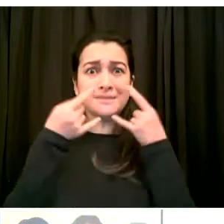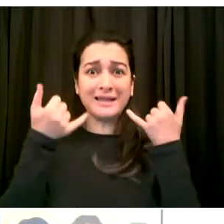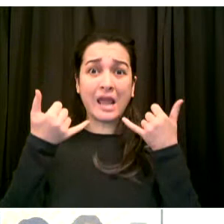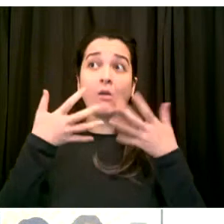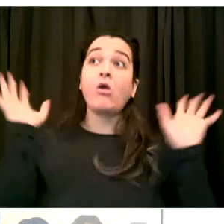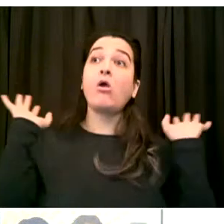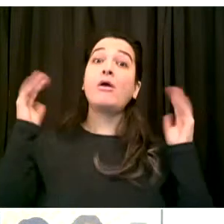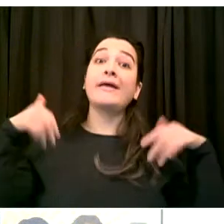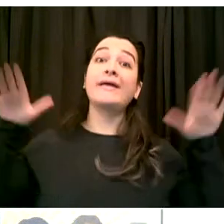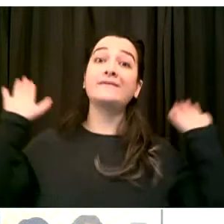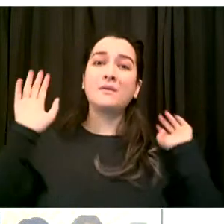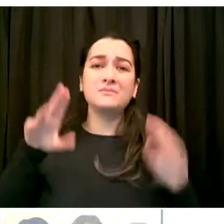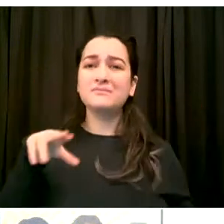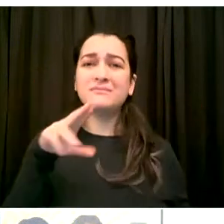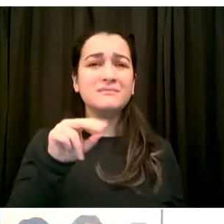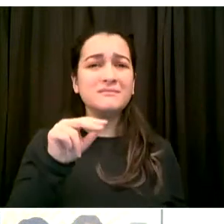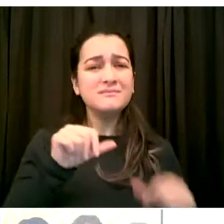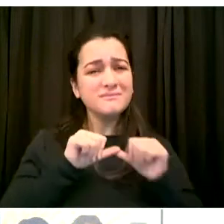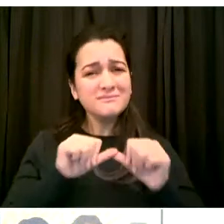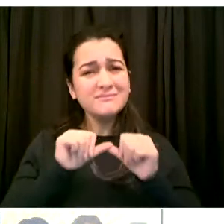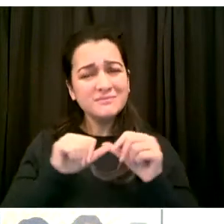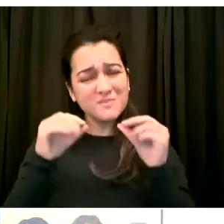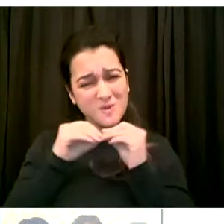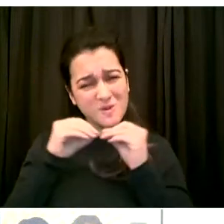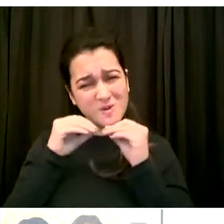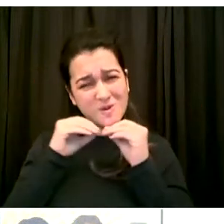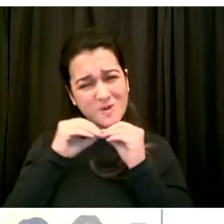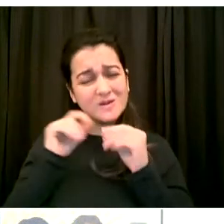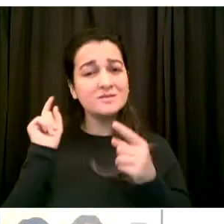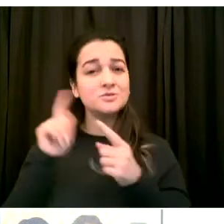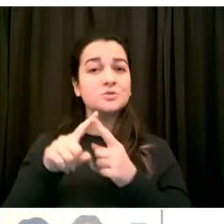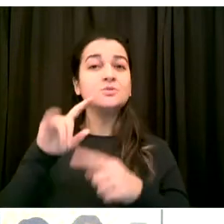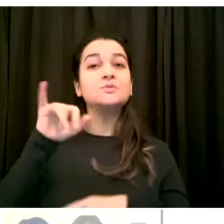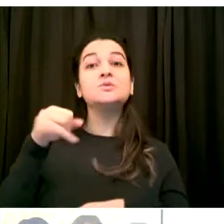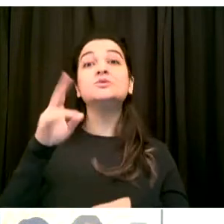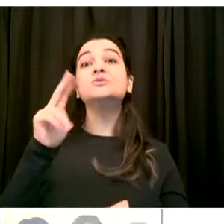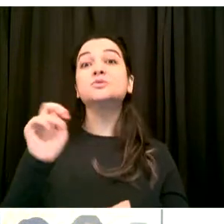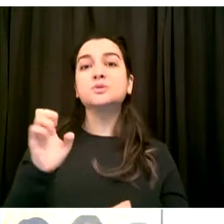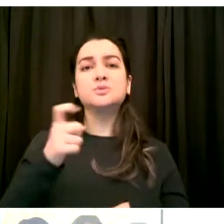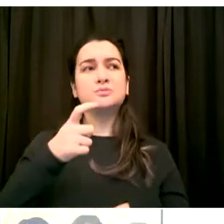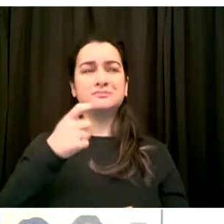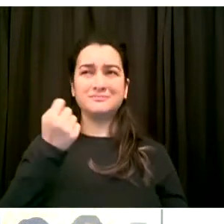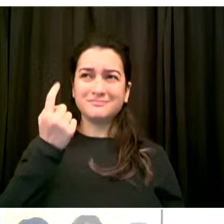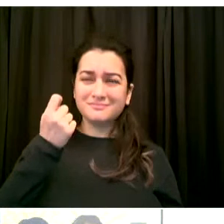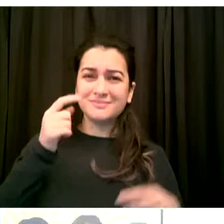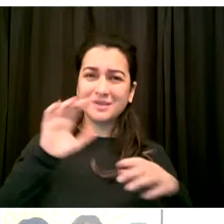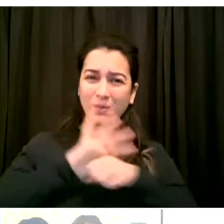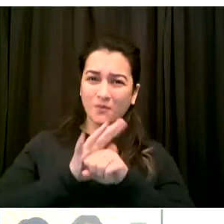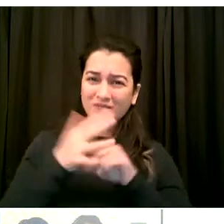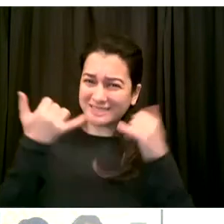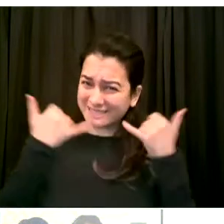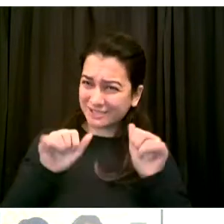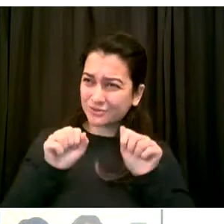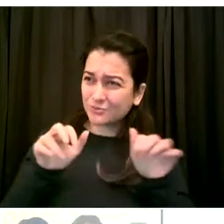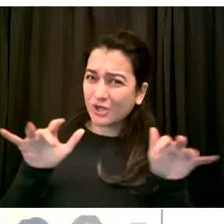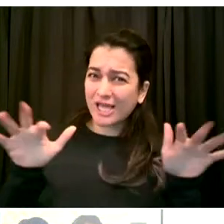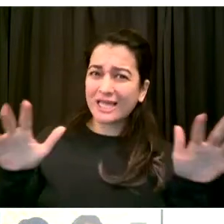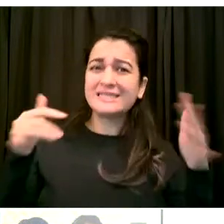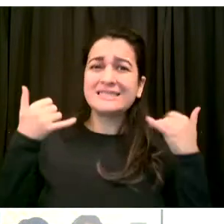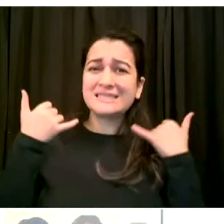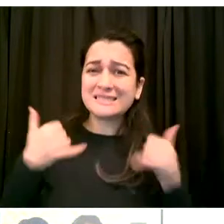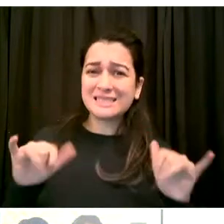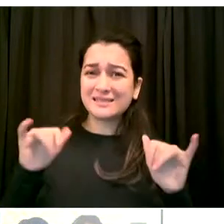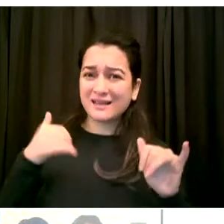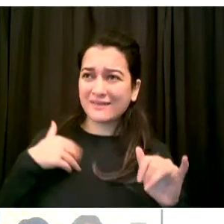of cases that we're seeing each day. We are concerned about the new variants as well. And we